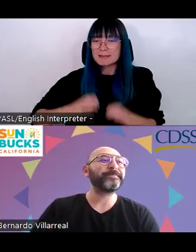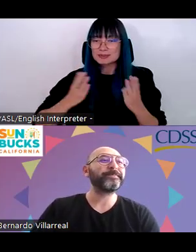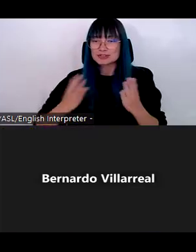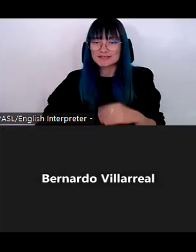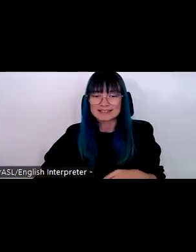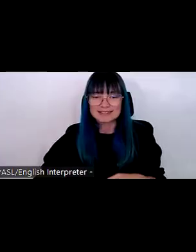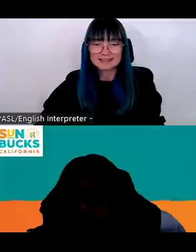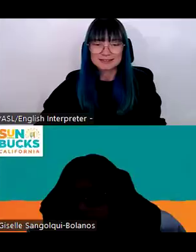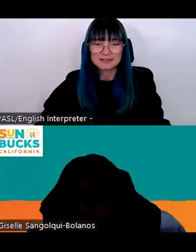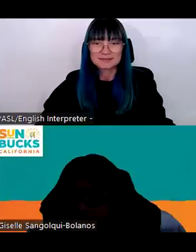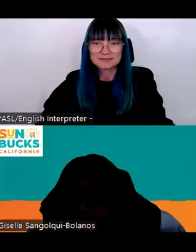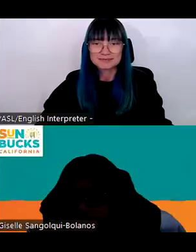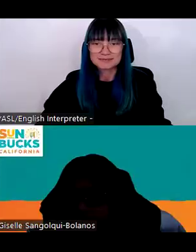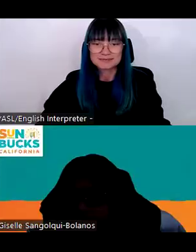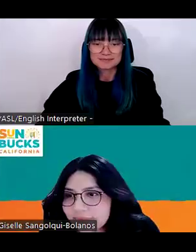please.